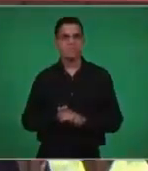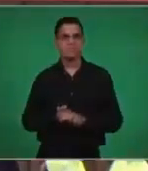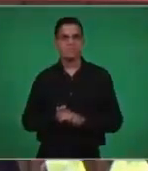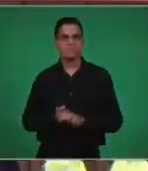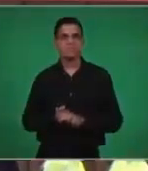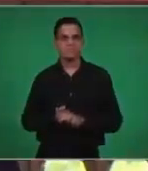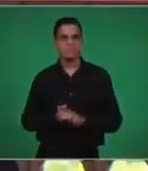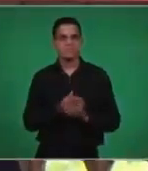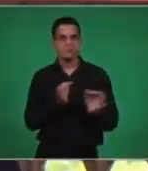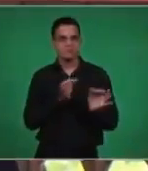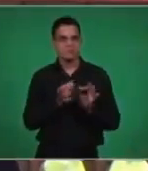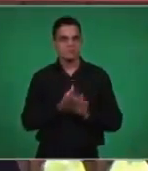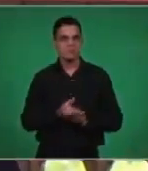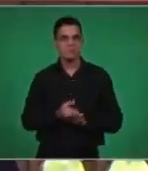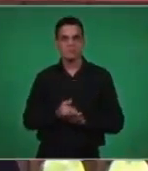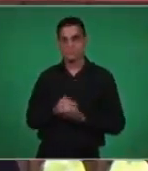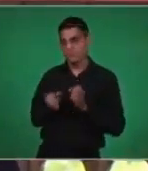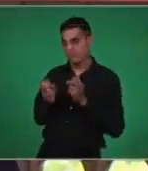say? Okay.